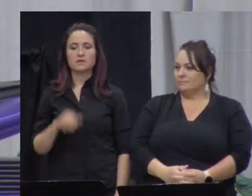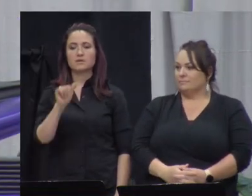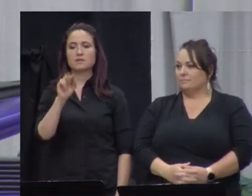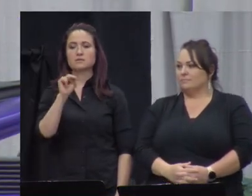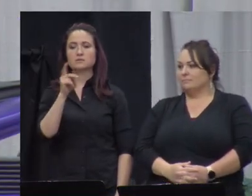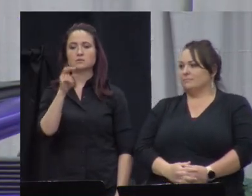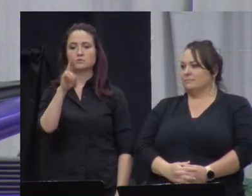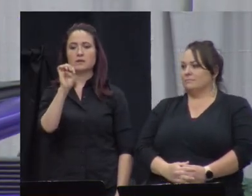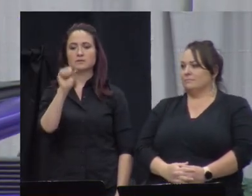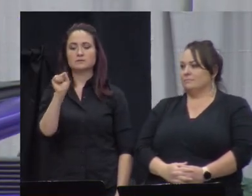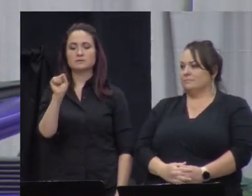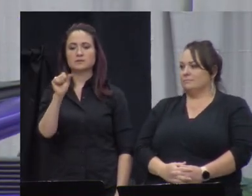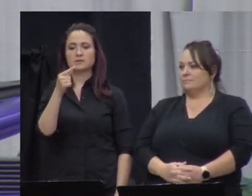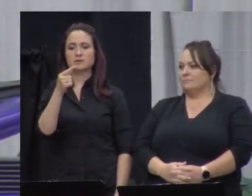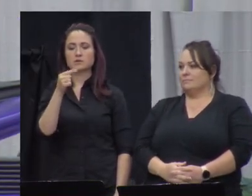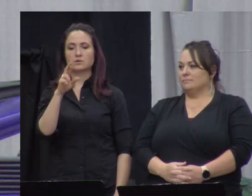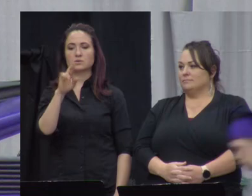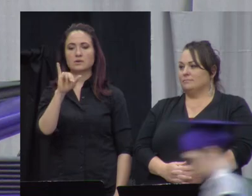Andres Griego.